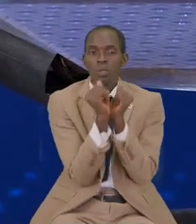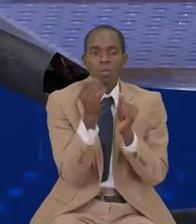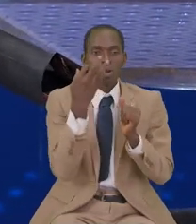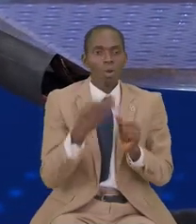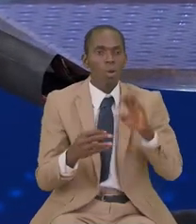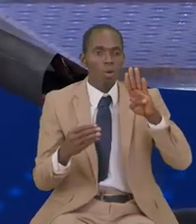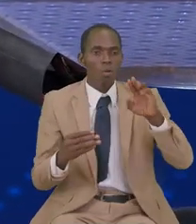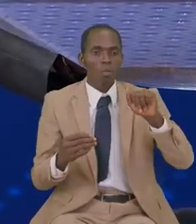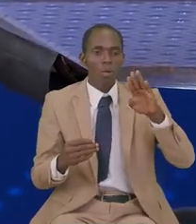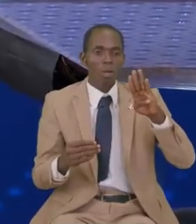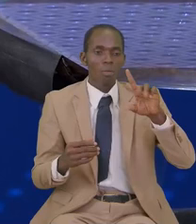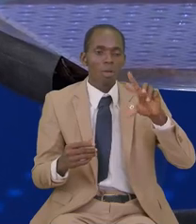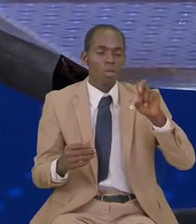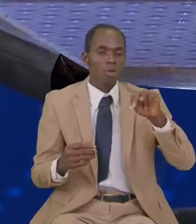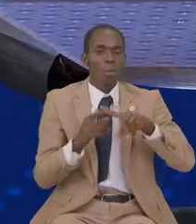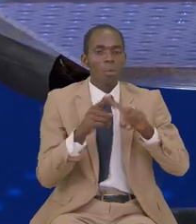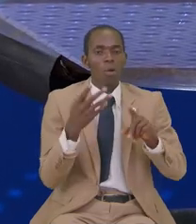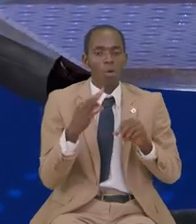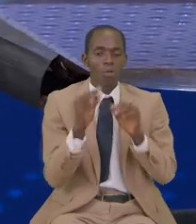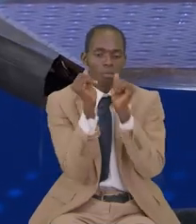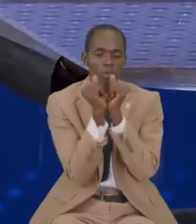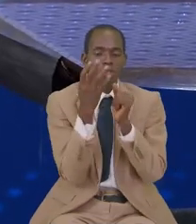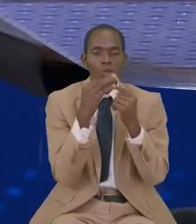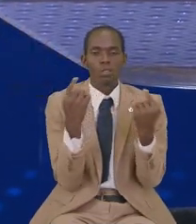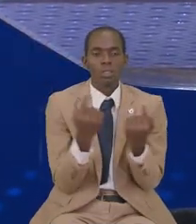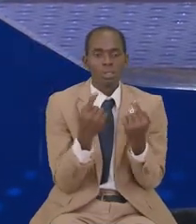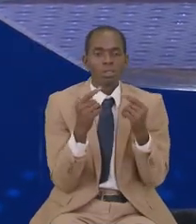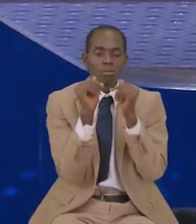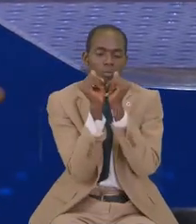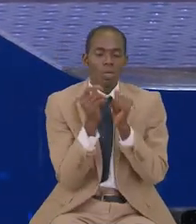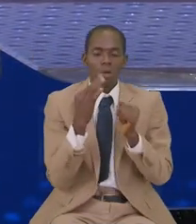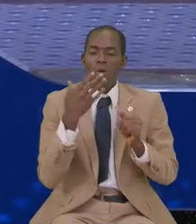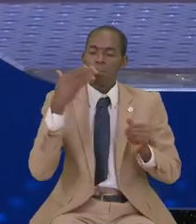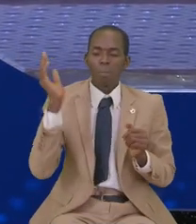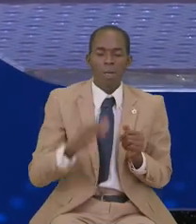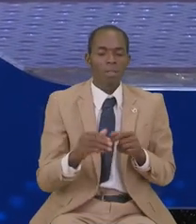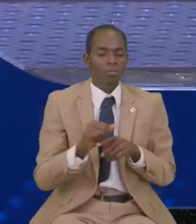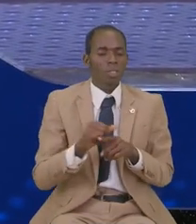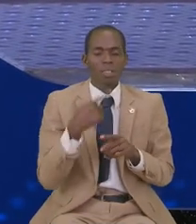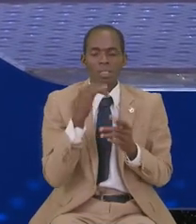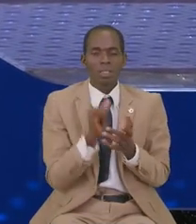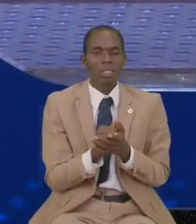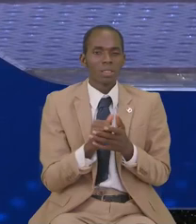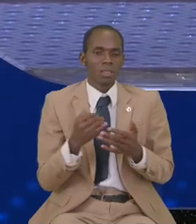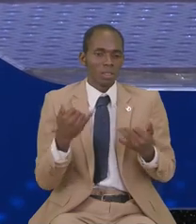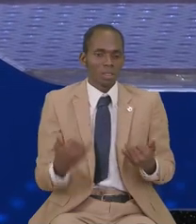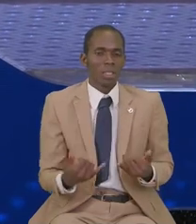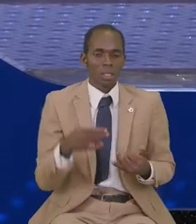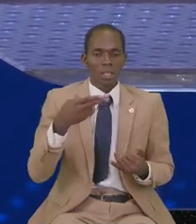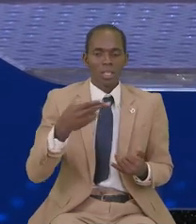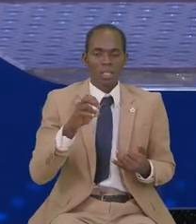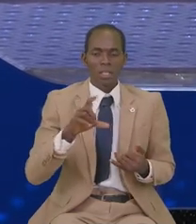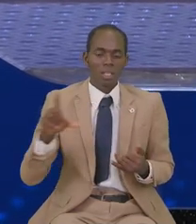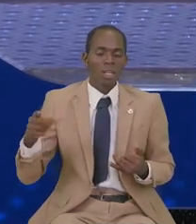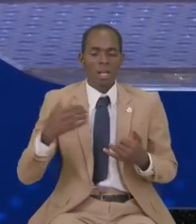but the captivity of sin and the captivity of evil. Therefore, hell has enlarged herself